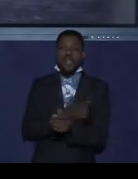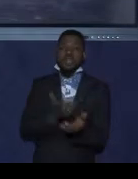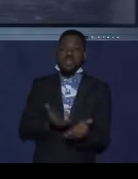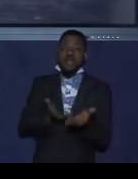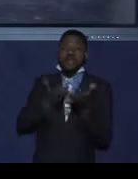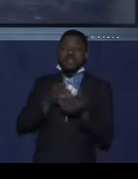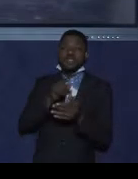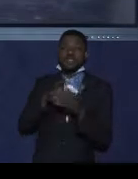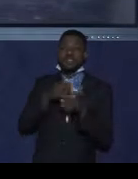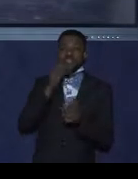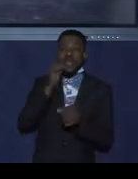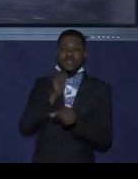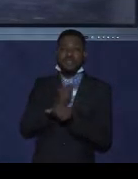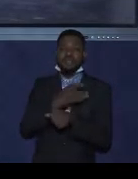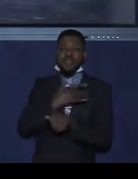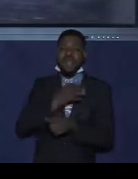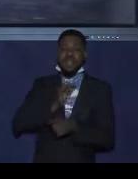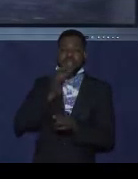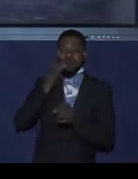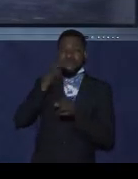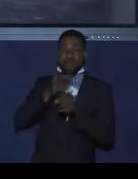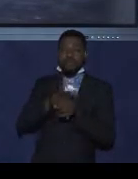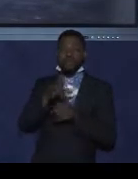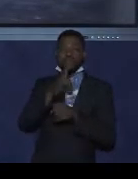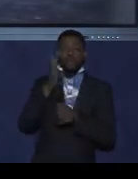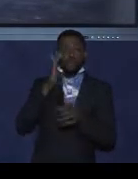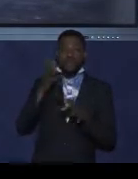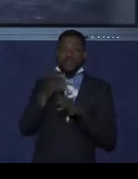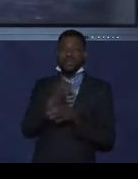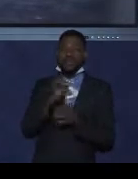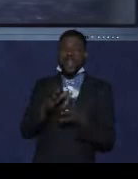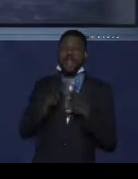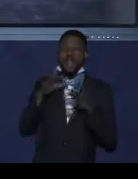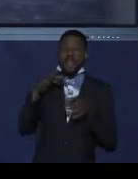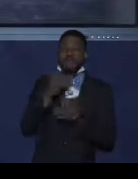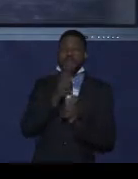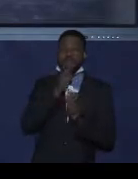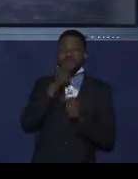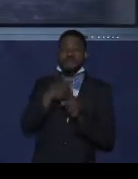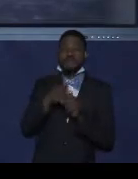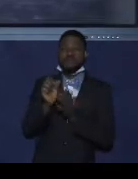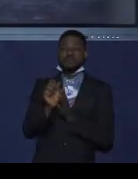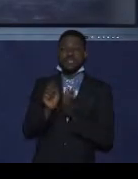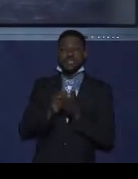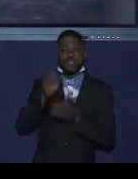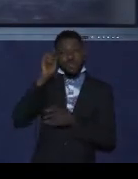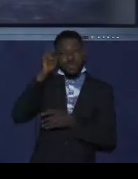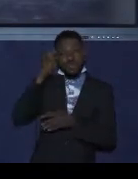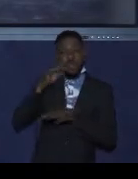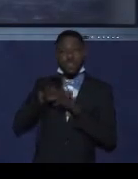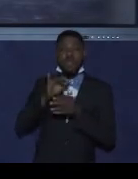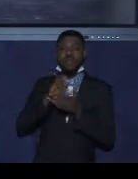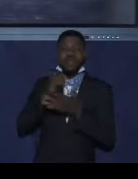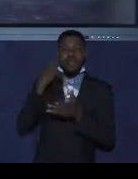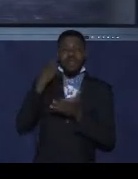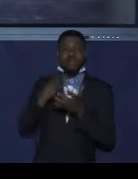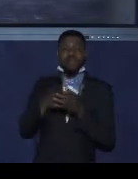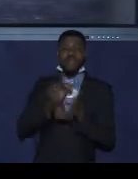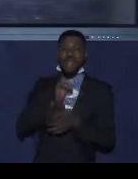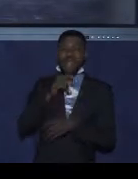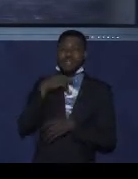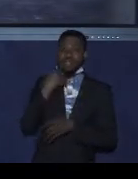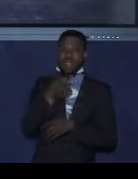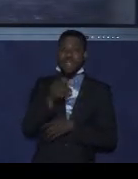authority. Submit this assignment, and I promise you, you will win a lot of gifts from the state government. On that